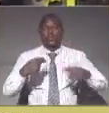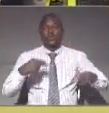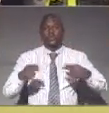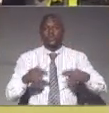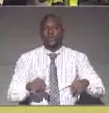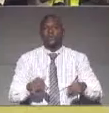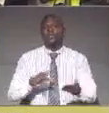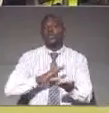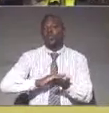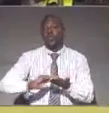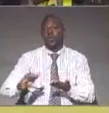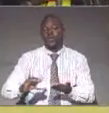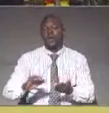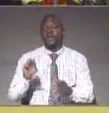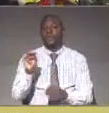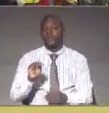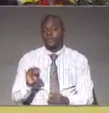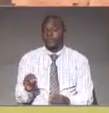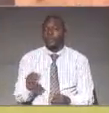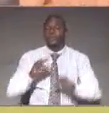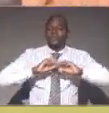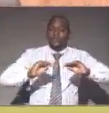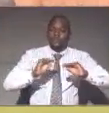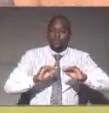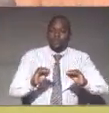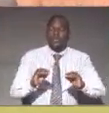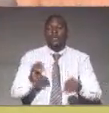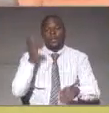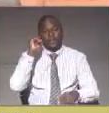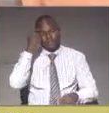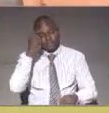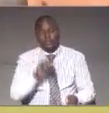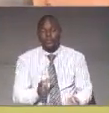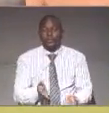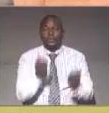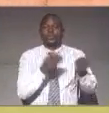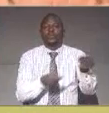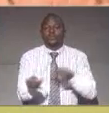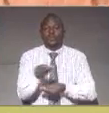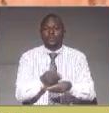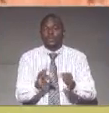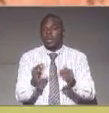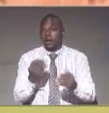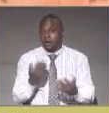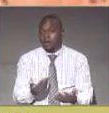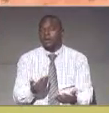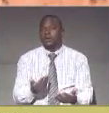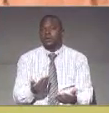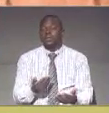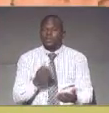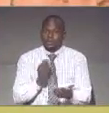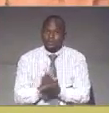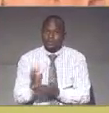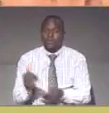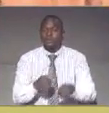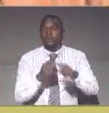Hoima municipality. The president took the leaders through government's economic recovery process, saying they had to ensure